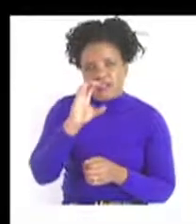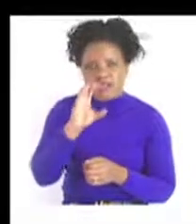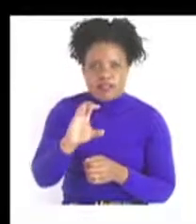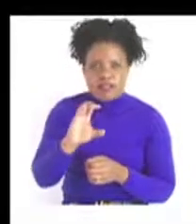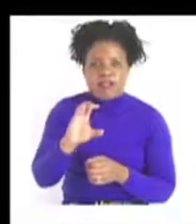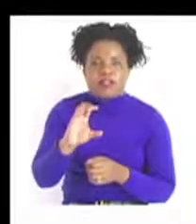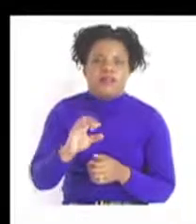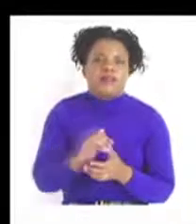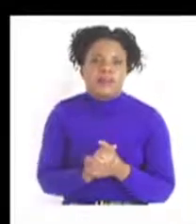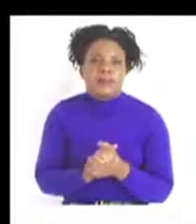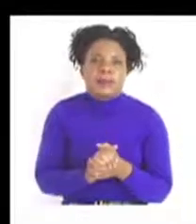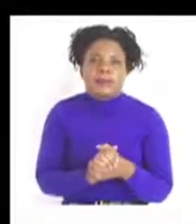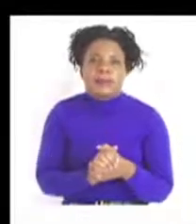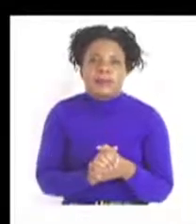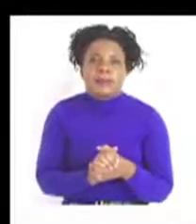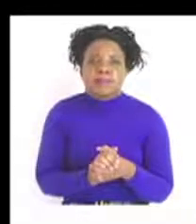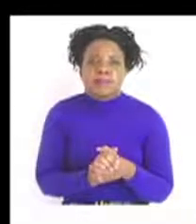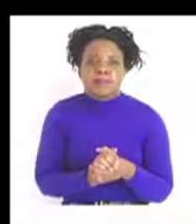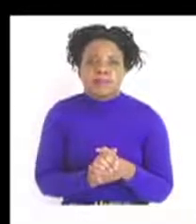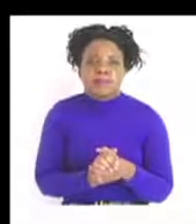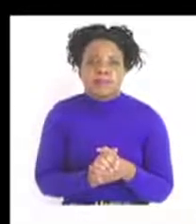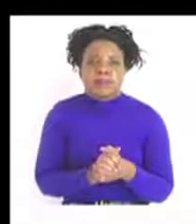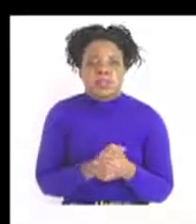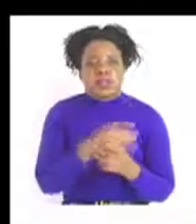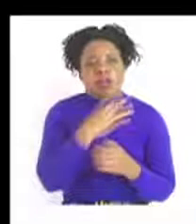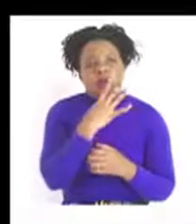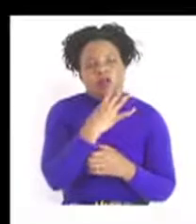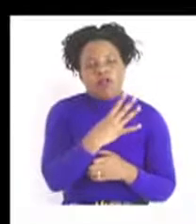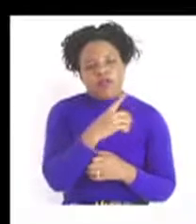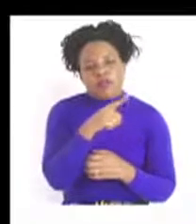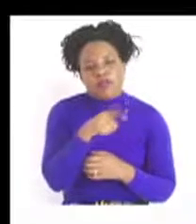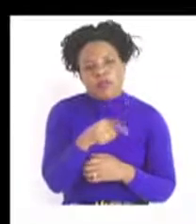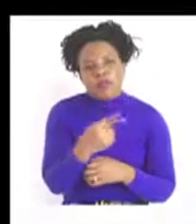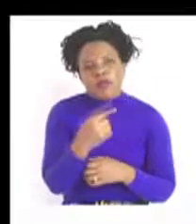is C. It's correct as it is.